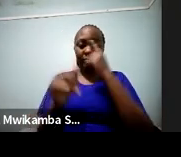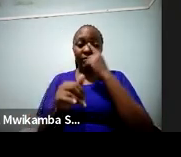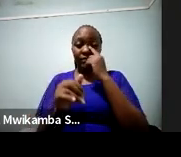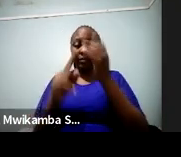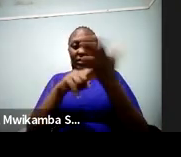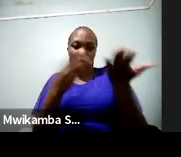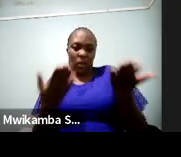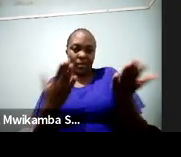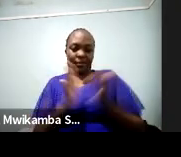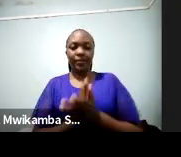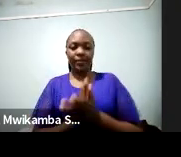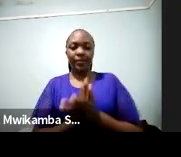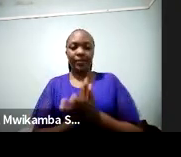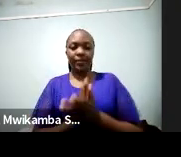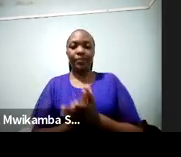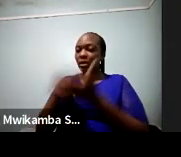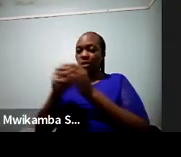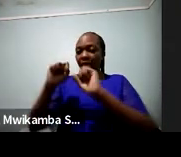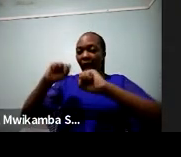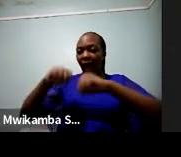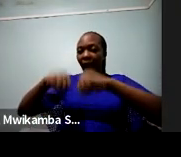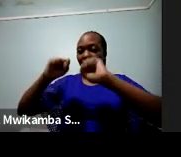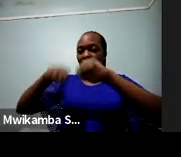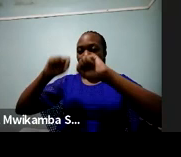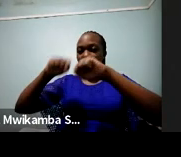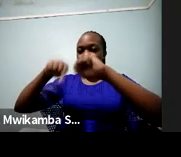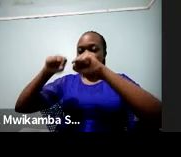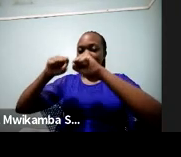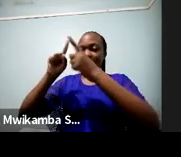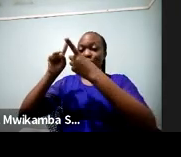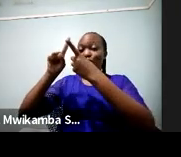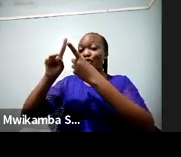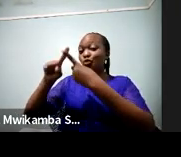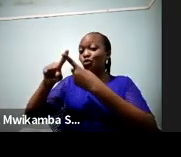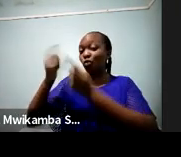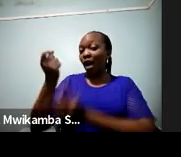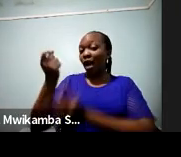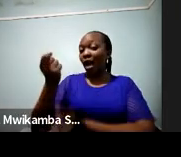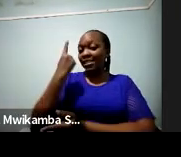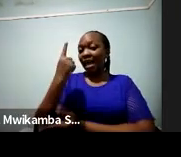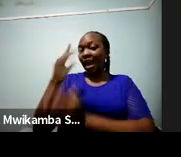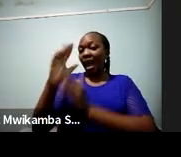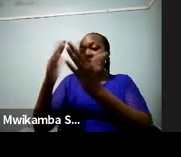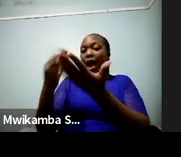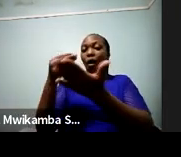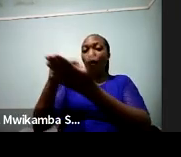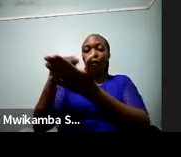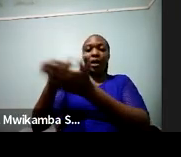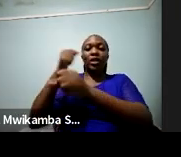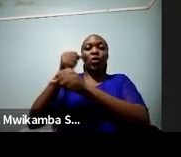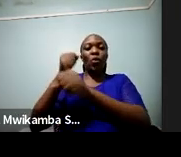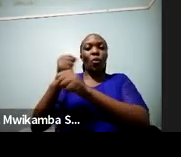understand in simple languages how money works in the world, how someone may be able to earn or make